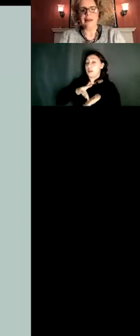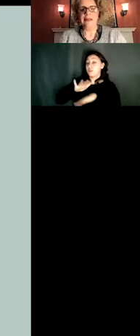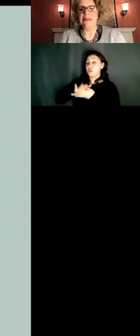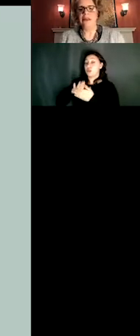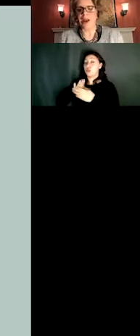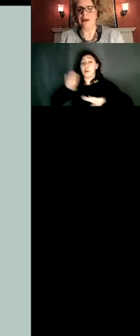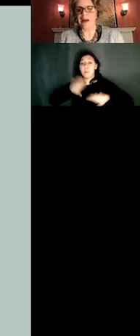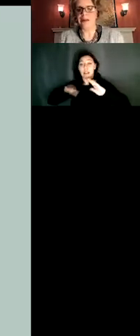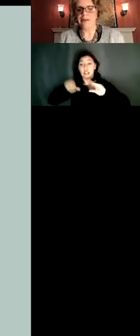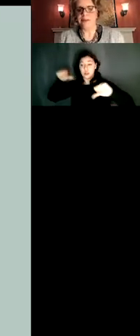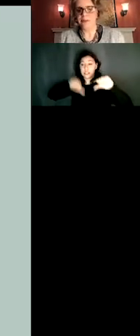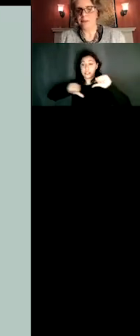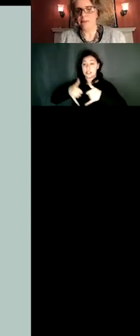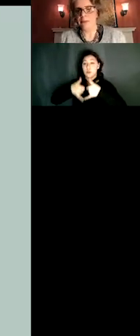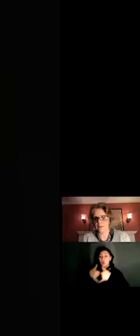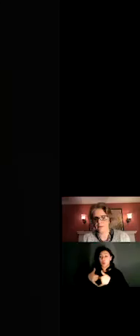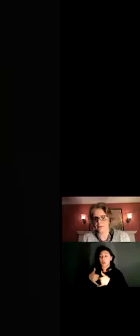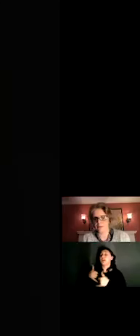Sciences, Dean Jack Elias.